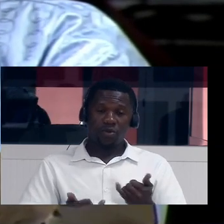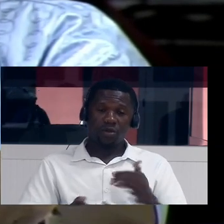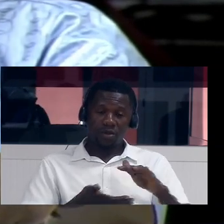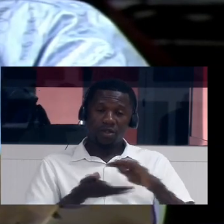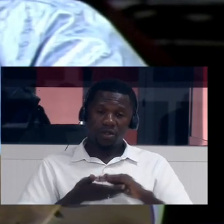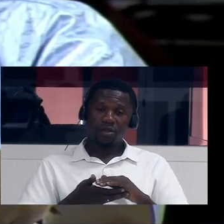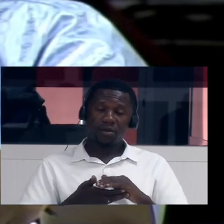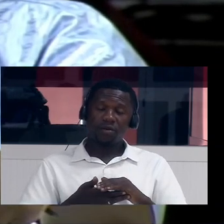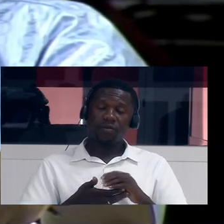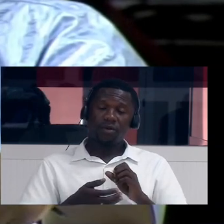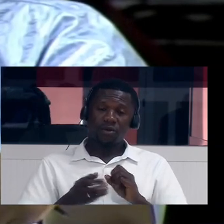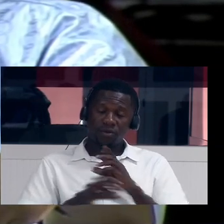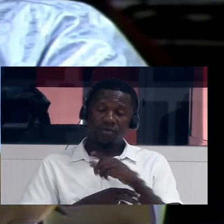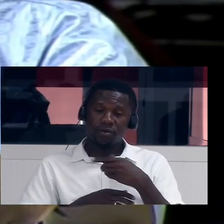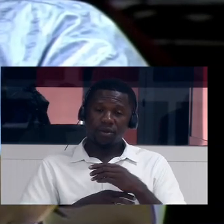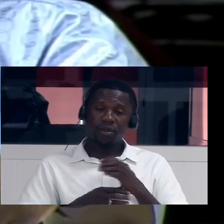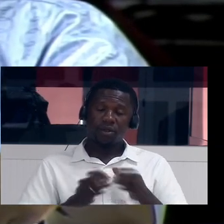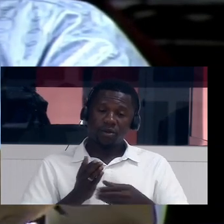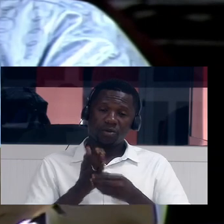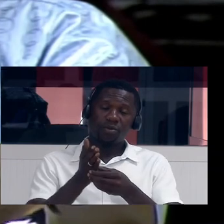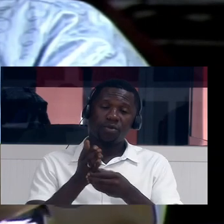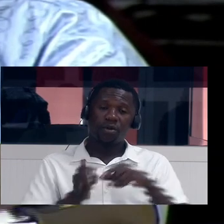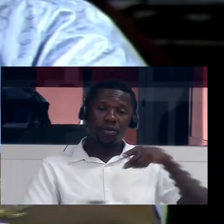commander of the PIU,